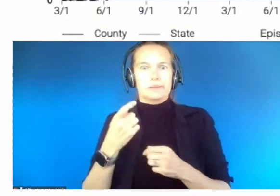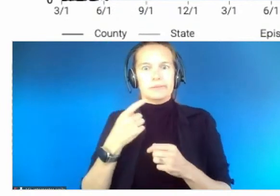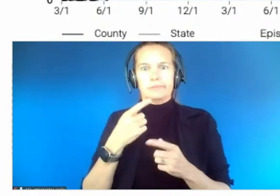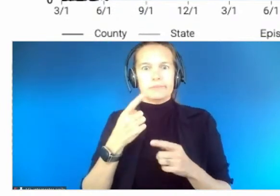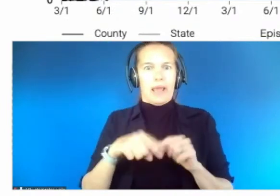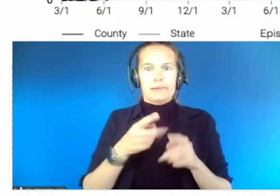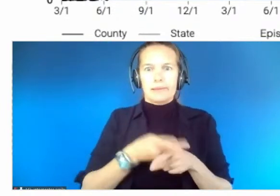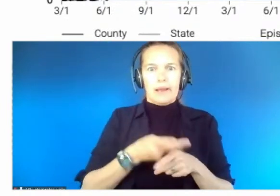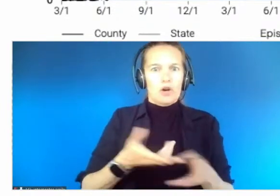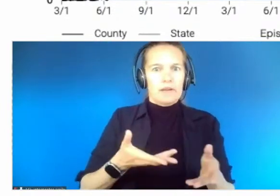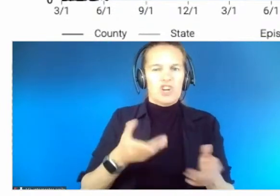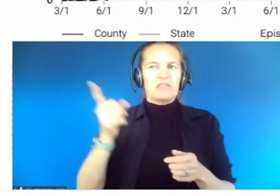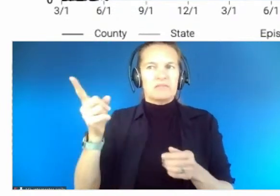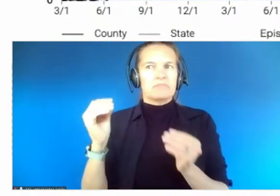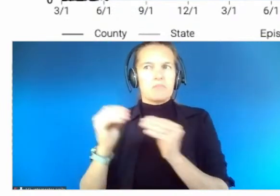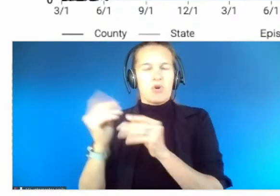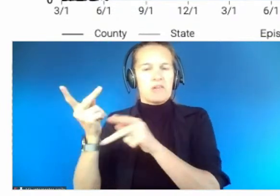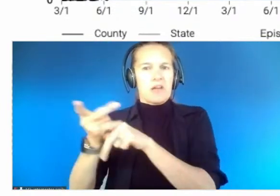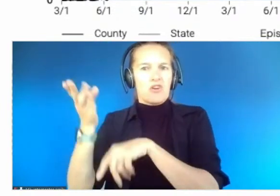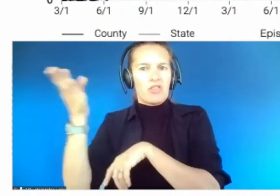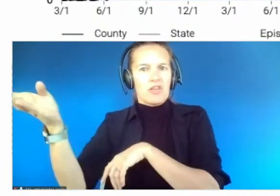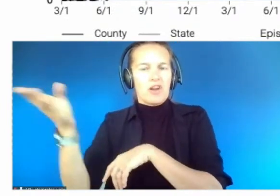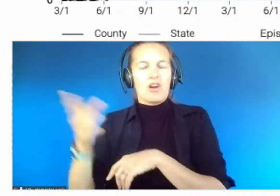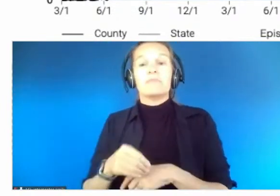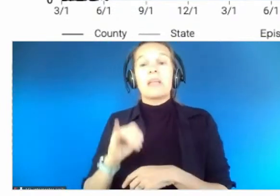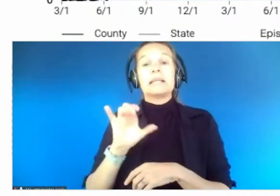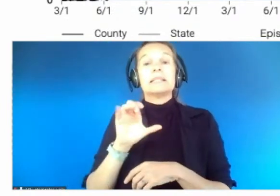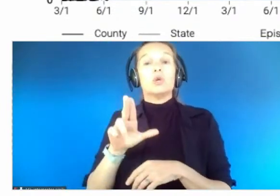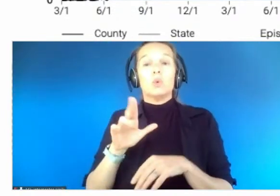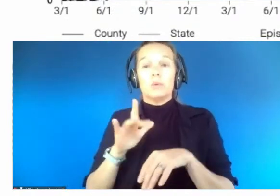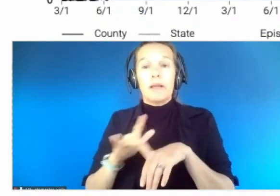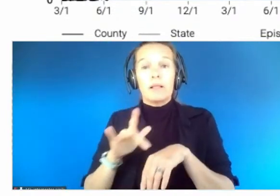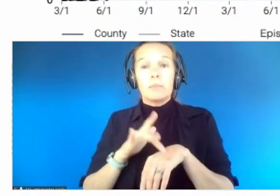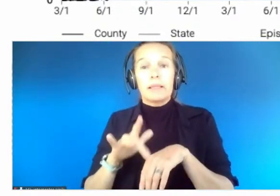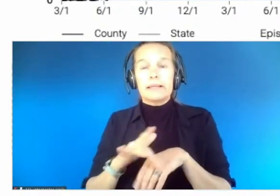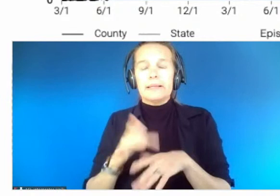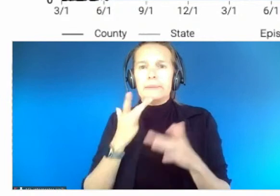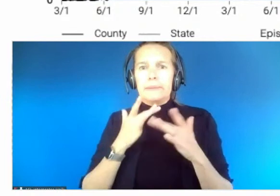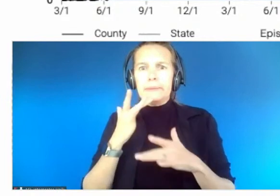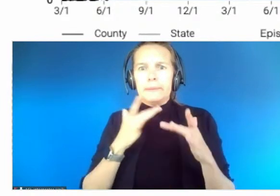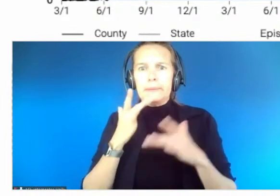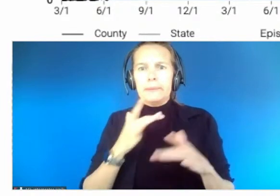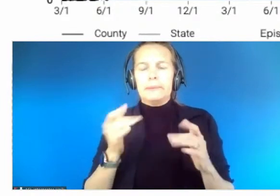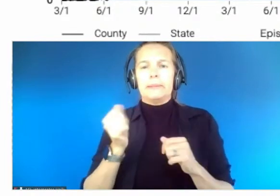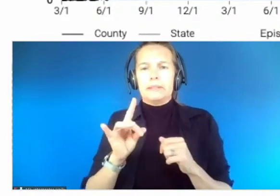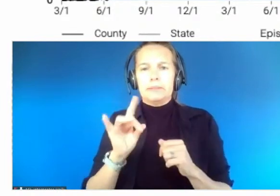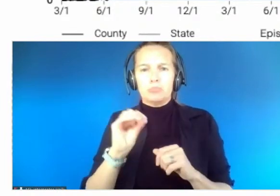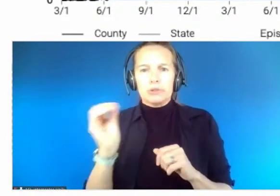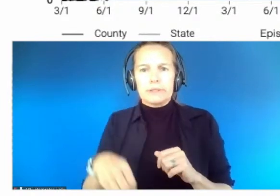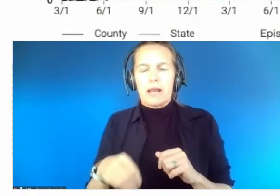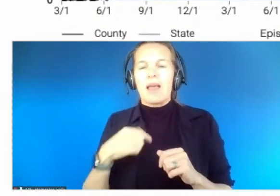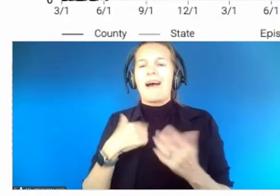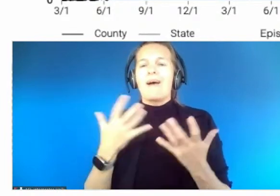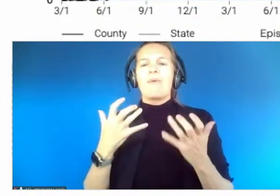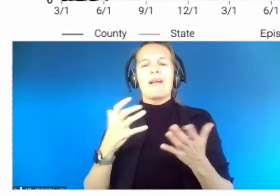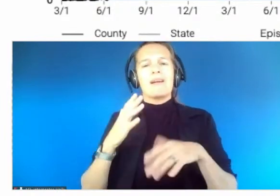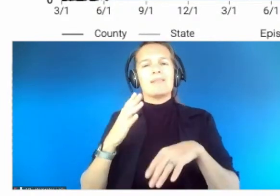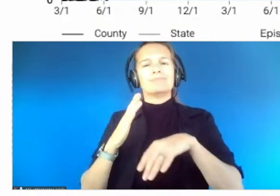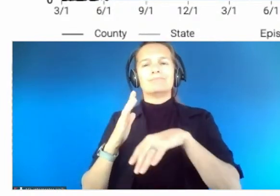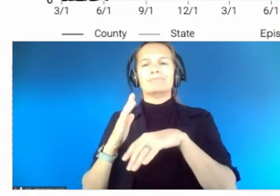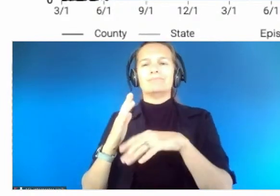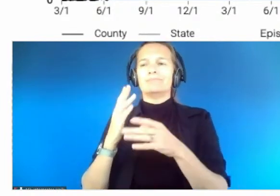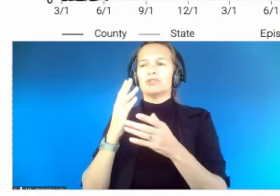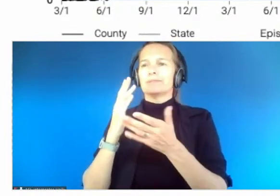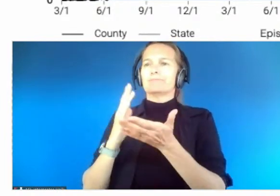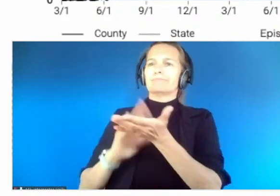unit availability, it is still scarce, and this morning was 18%. I want to just call out the heroic staff throughout the